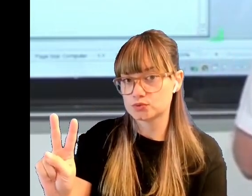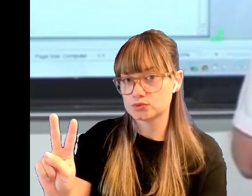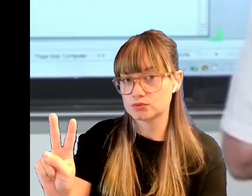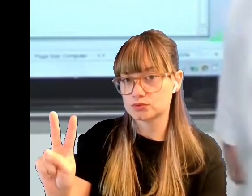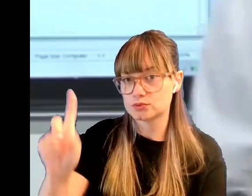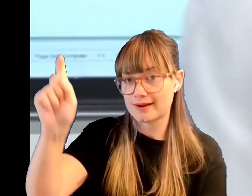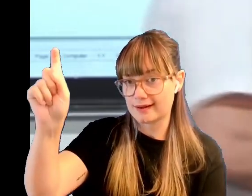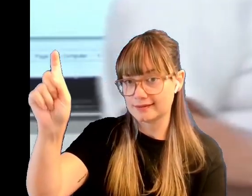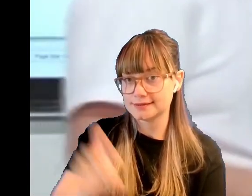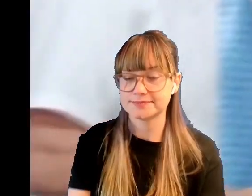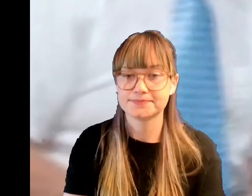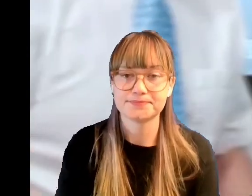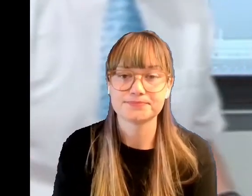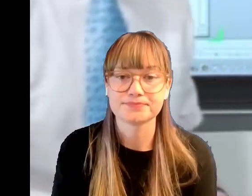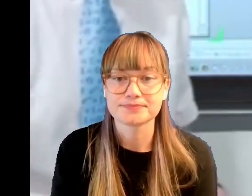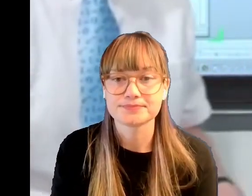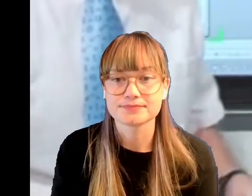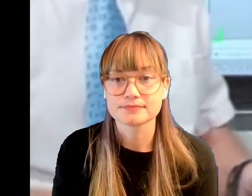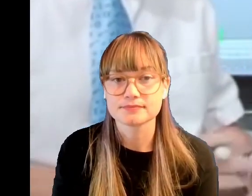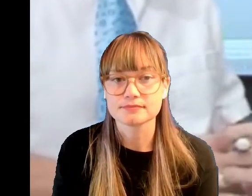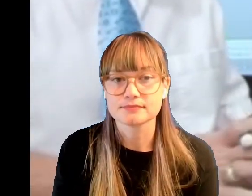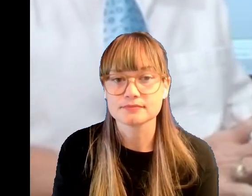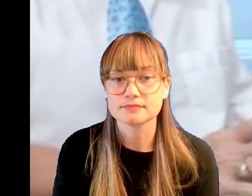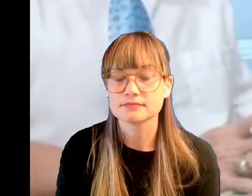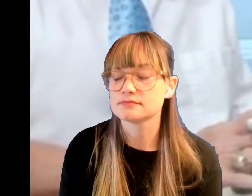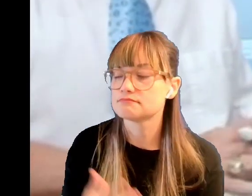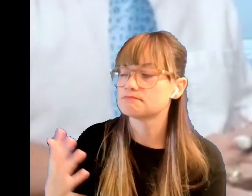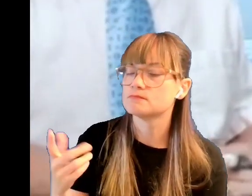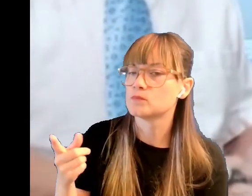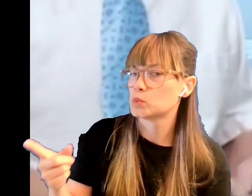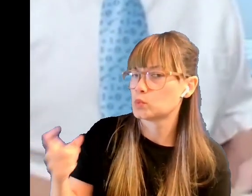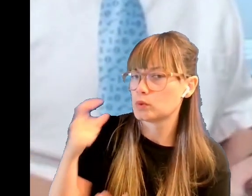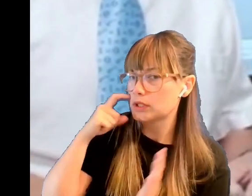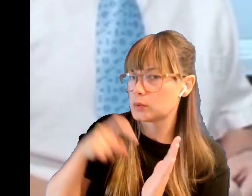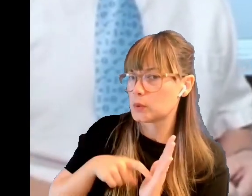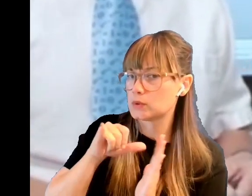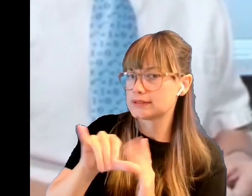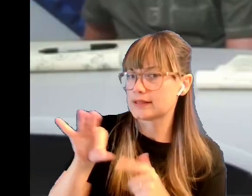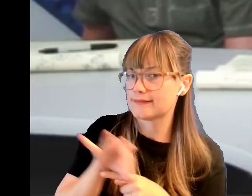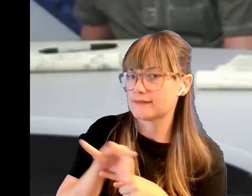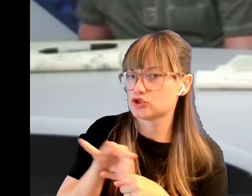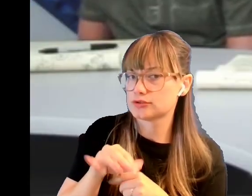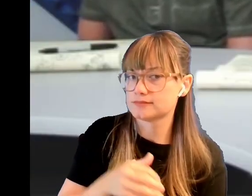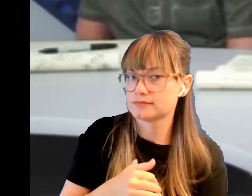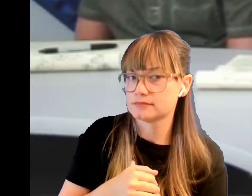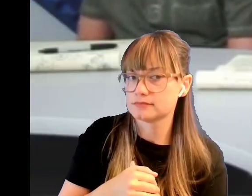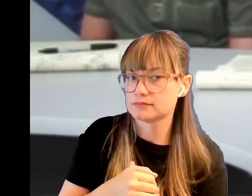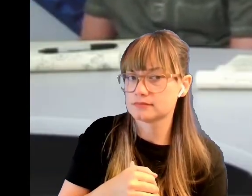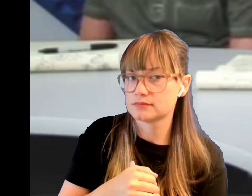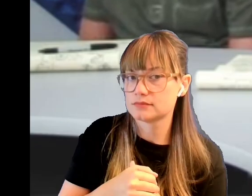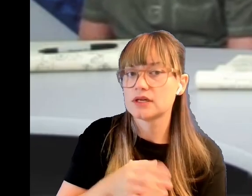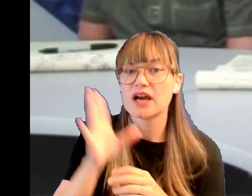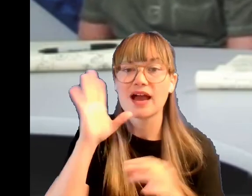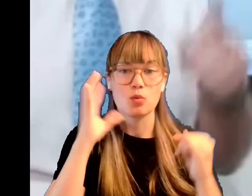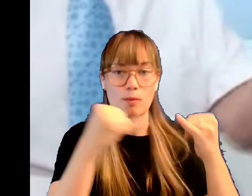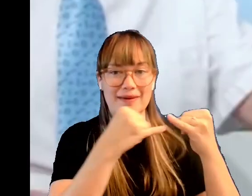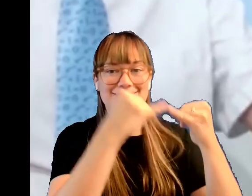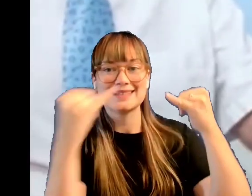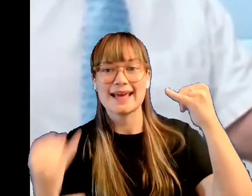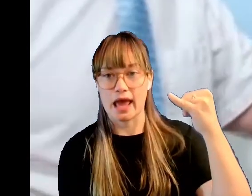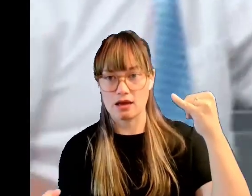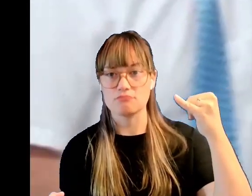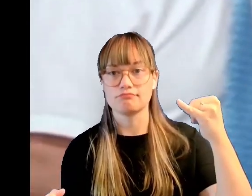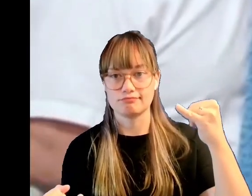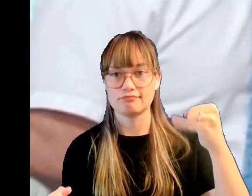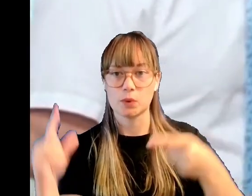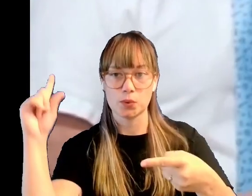0.2 to the x. Isaac, what's one thing you know about that function? It's having exponential decay.